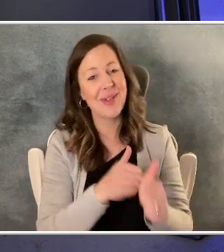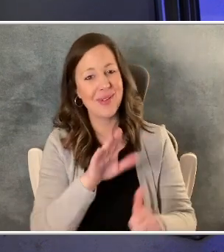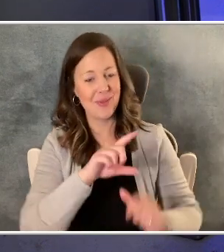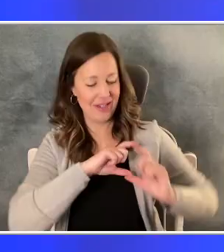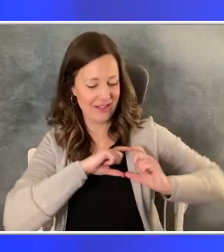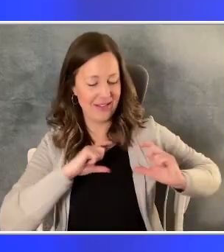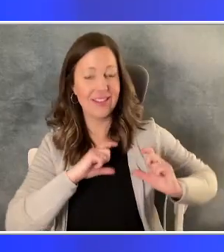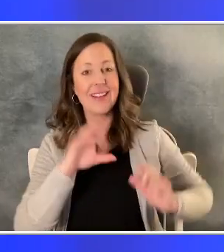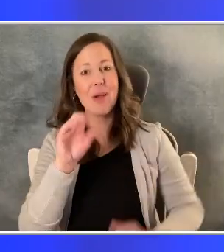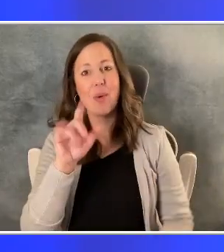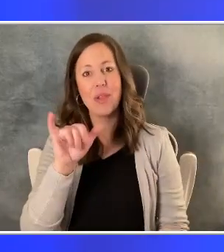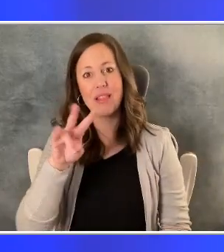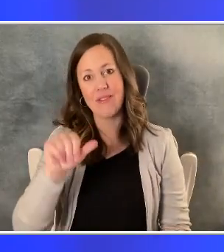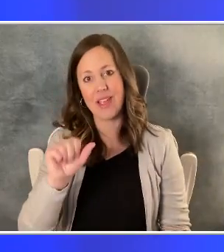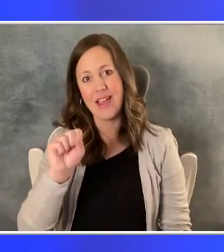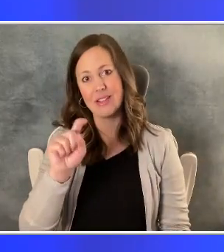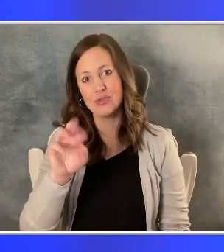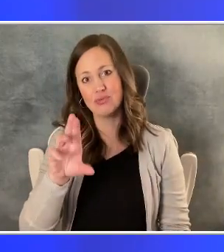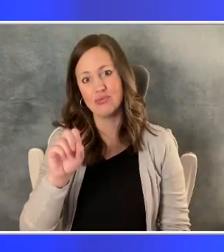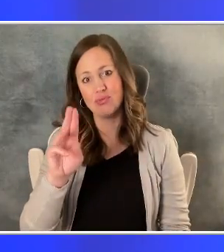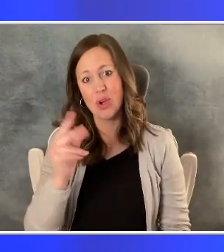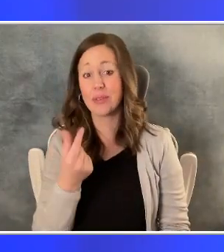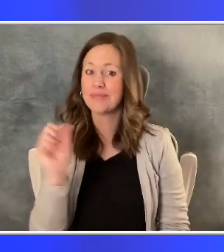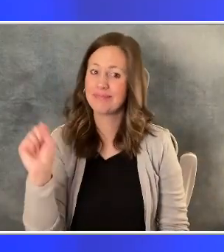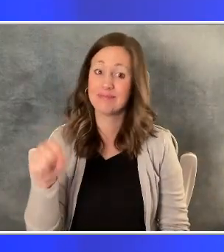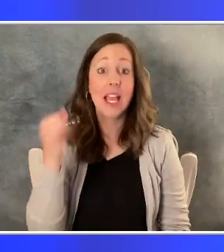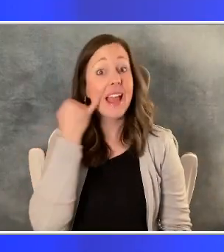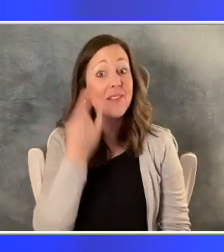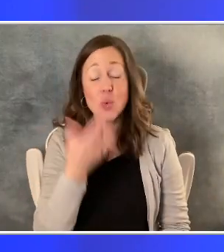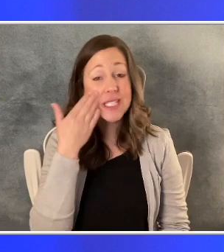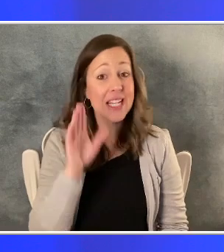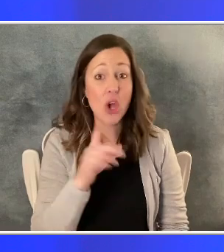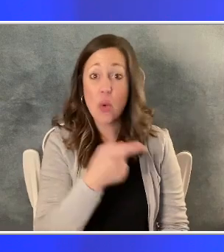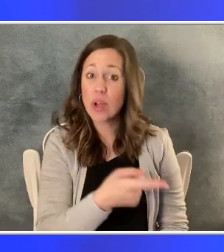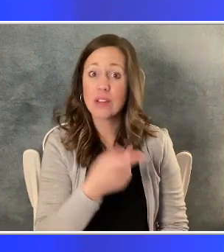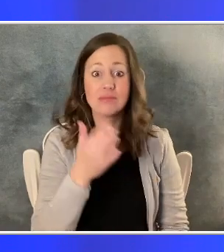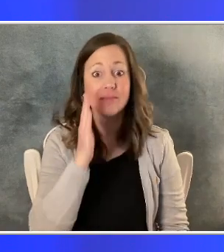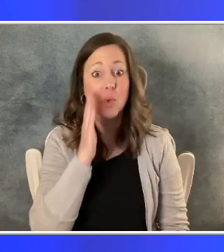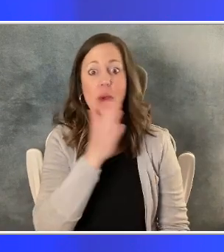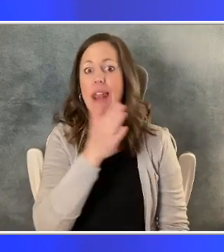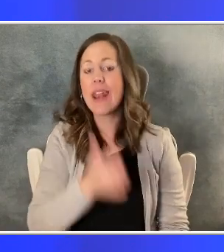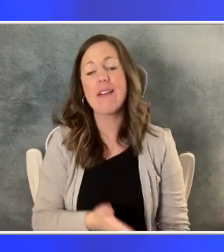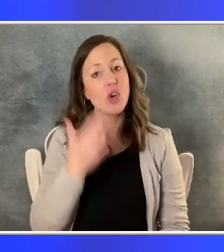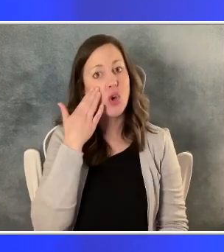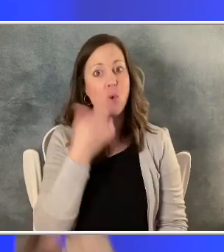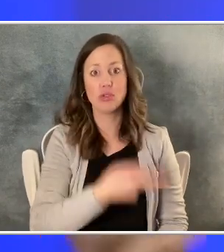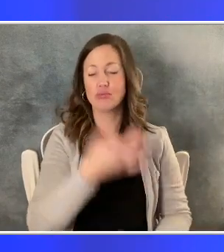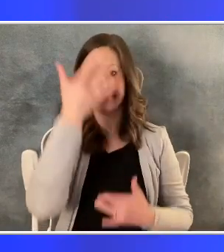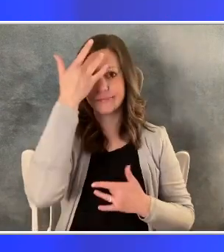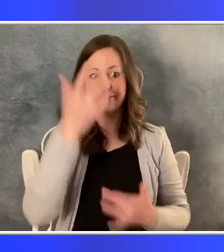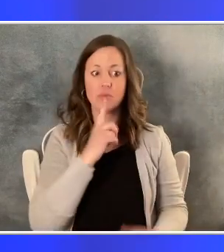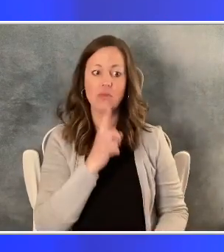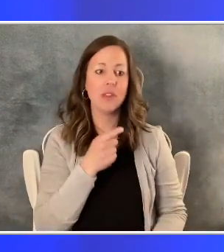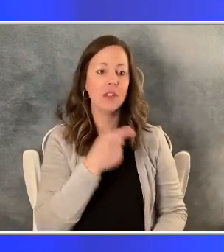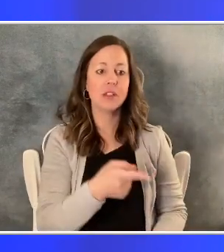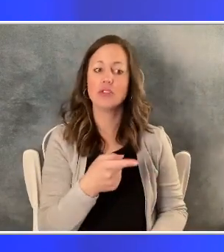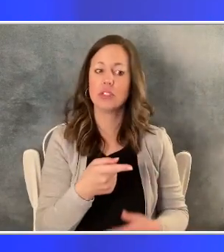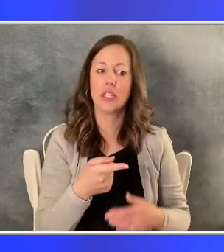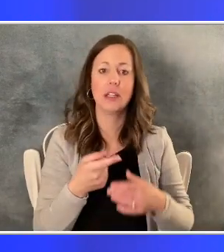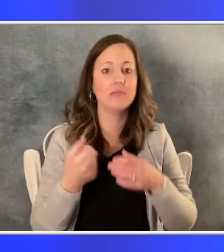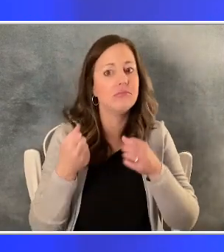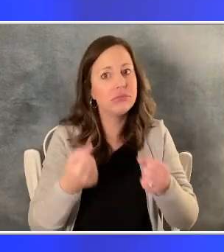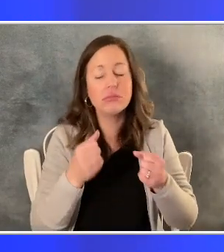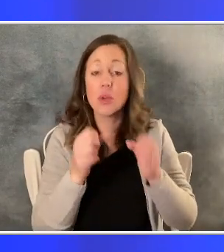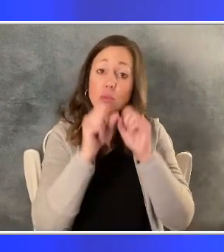yeah. If you didn't know her, you would never know she was sick. Strongest little child I've ever seen. Got up every day, came to treatment, never